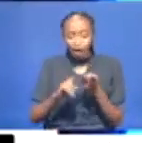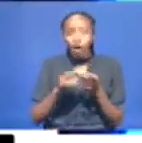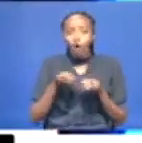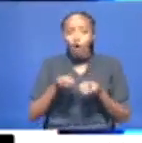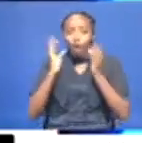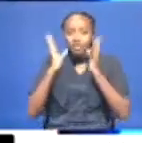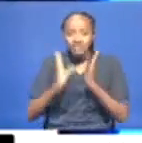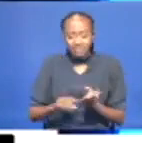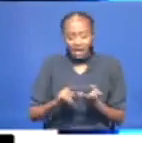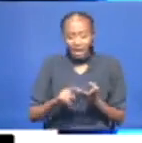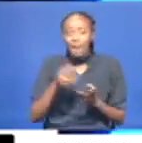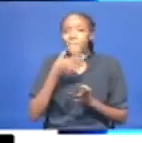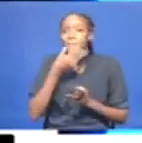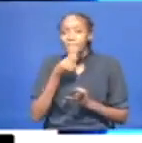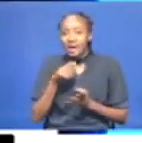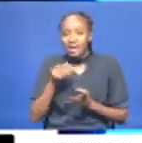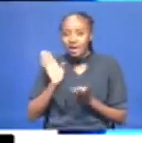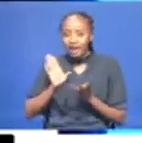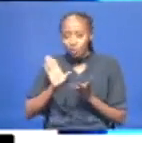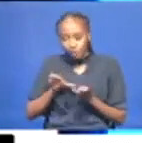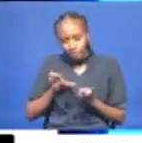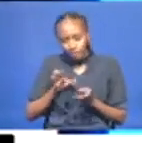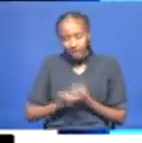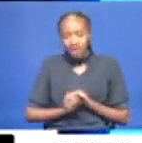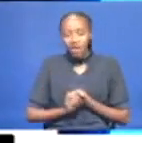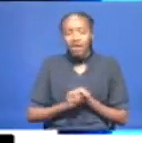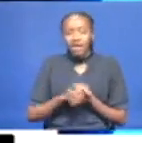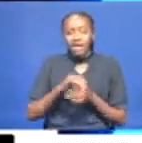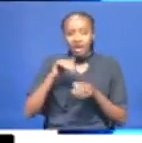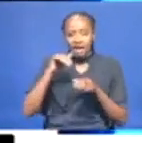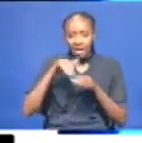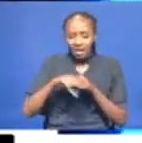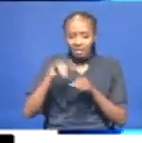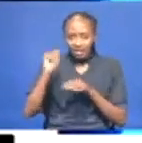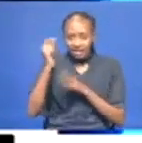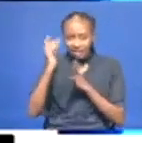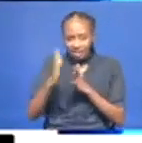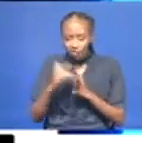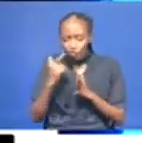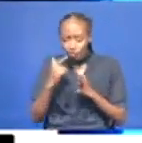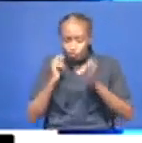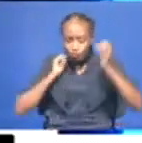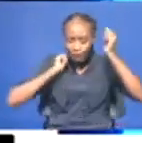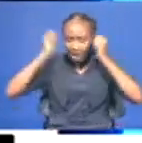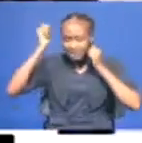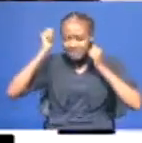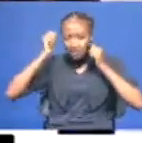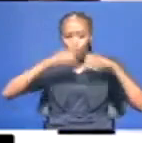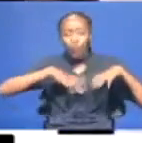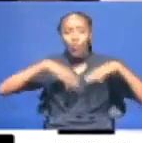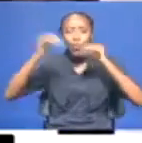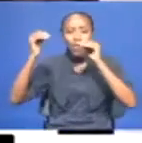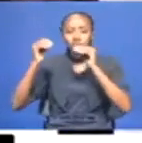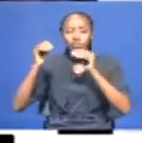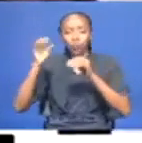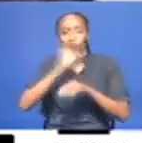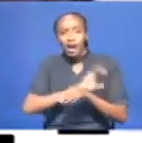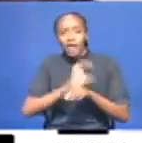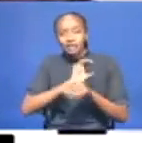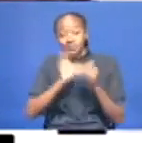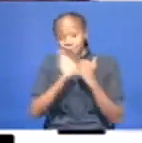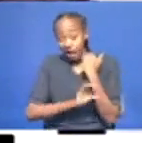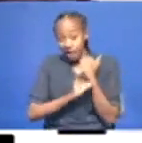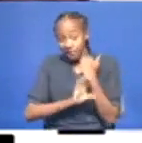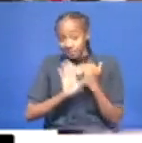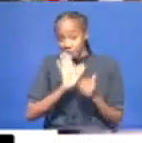men and women of combat contingent deployed in Sierra Leone. Rais huyo aliwakumbuka